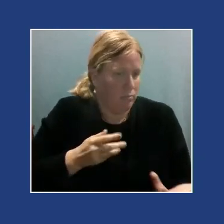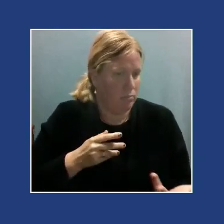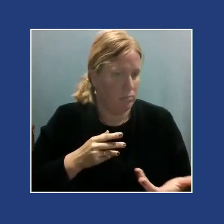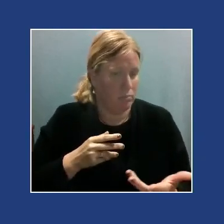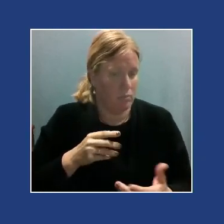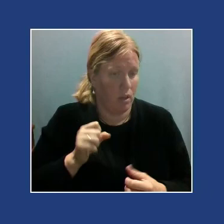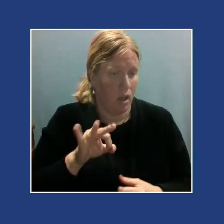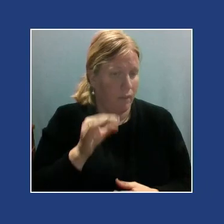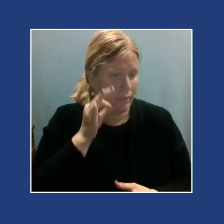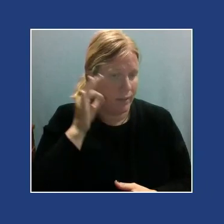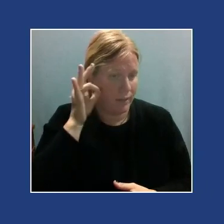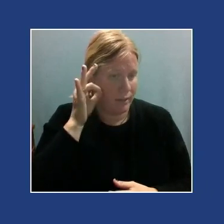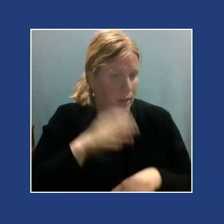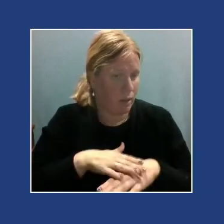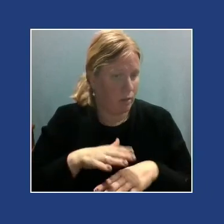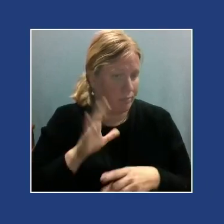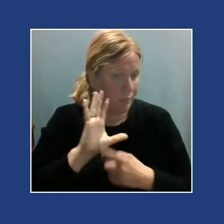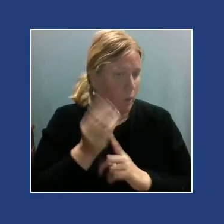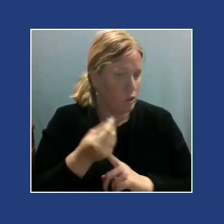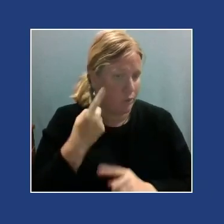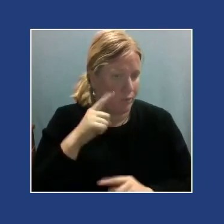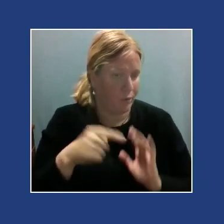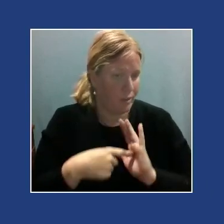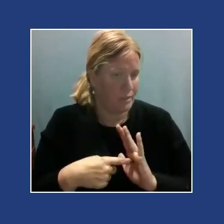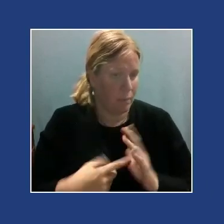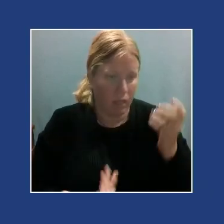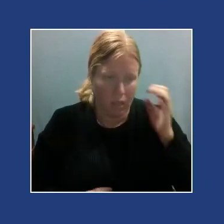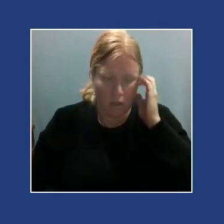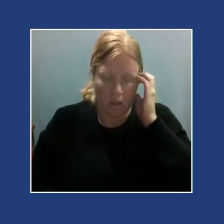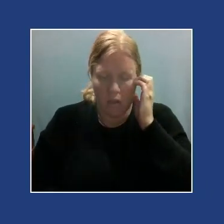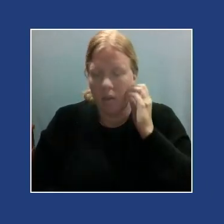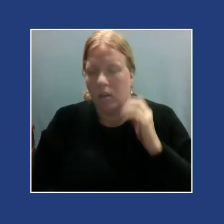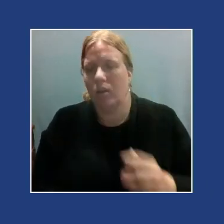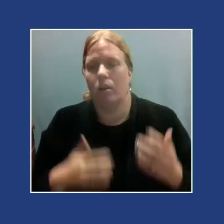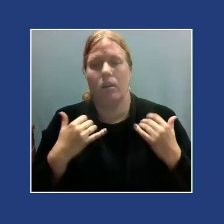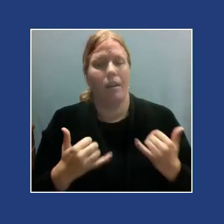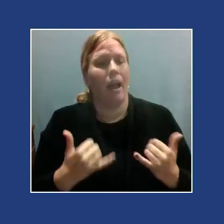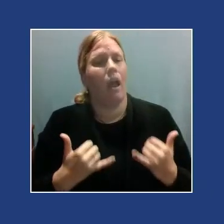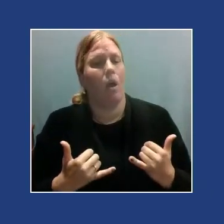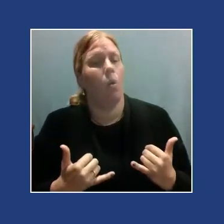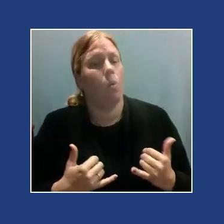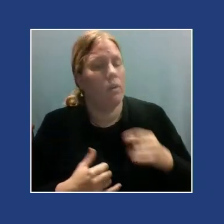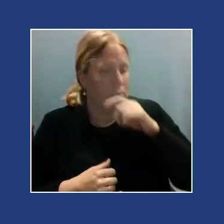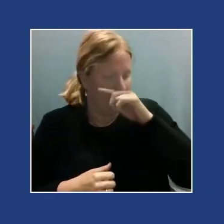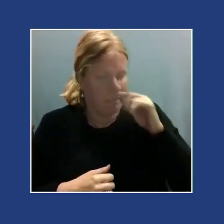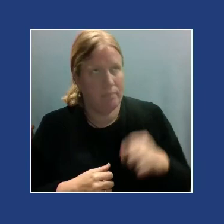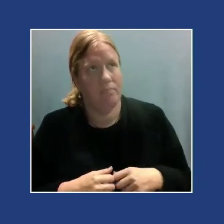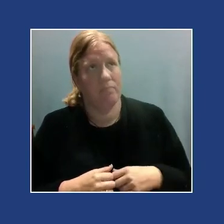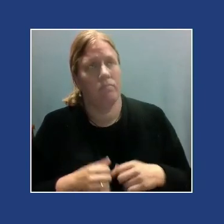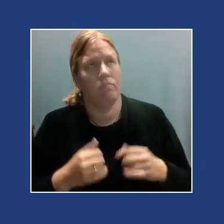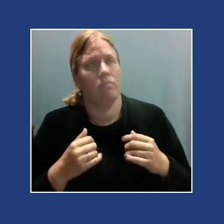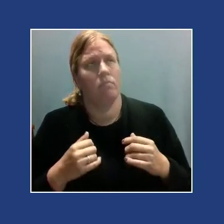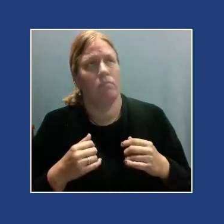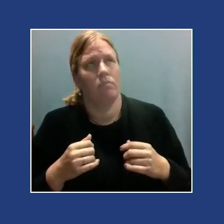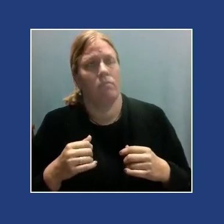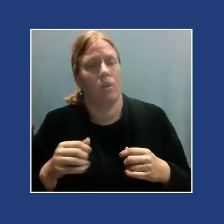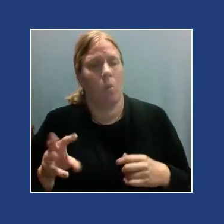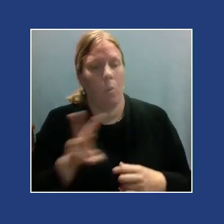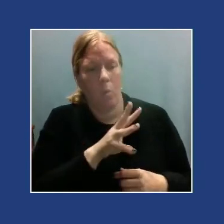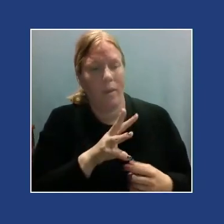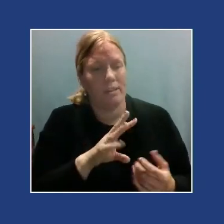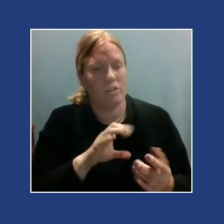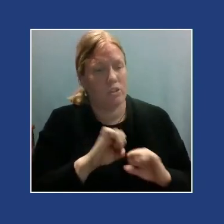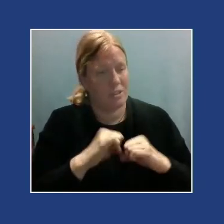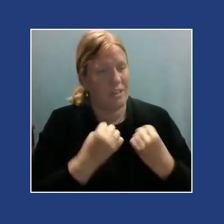Indian culture, for example. It's now in modern Western society that we are, relative to where we were a few years